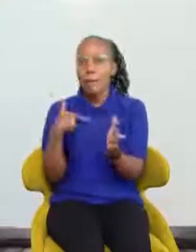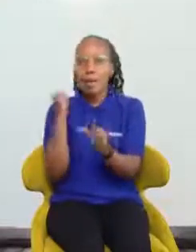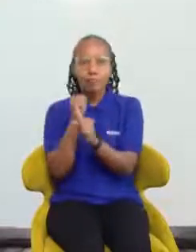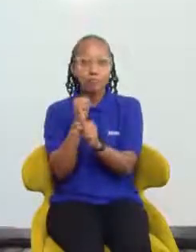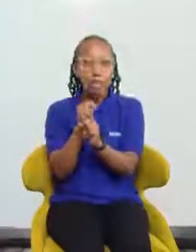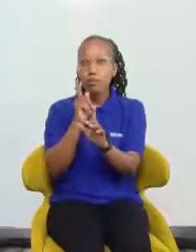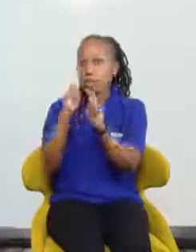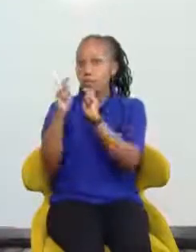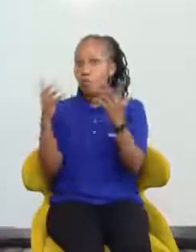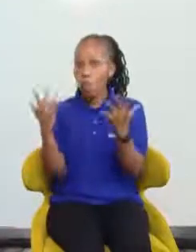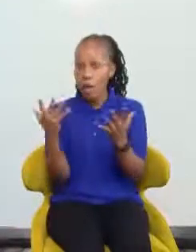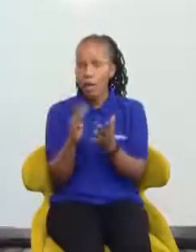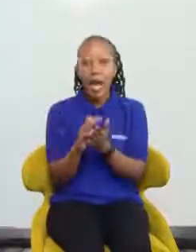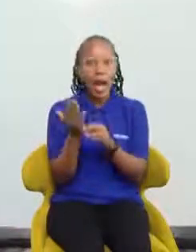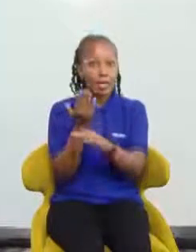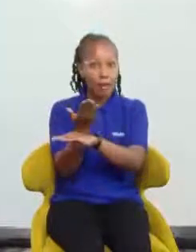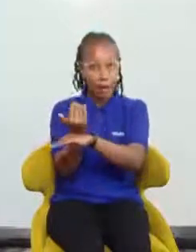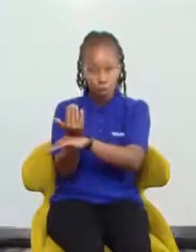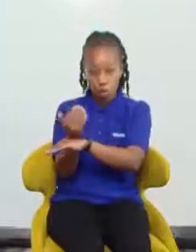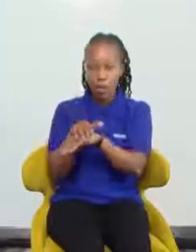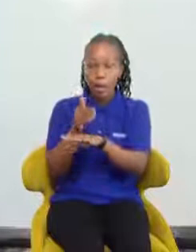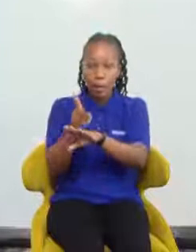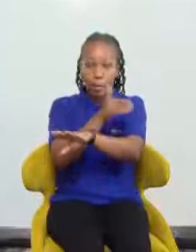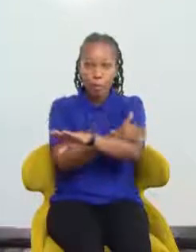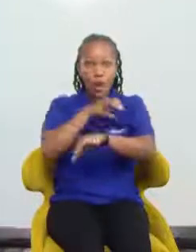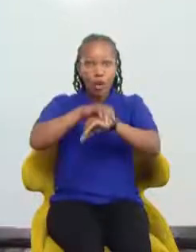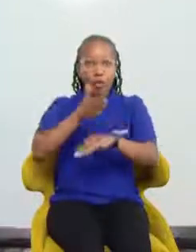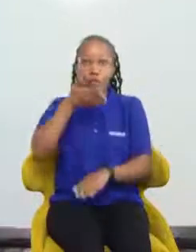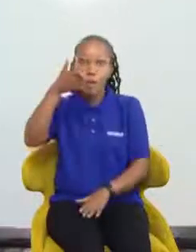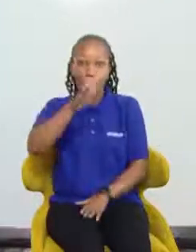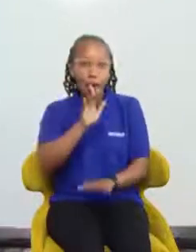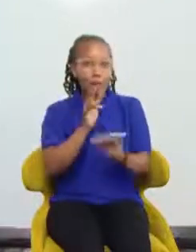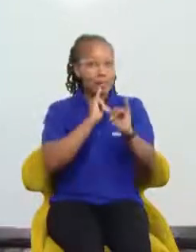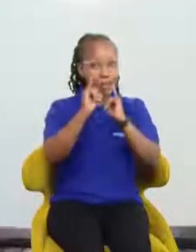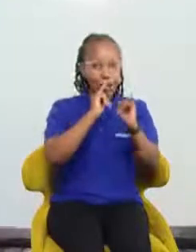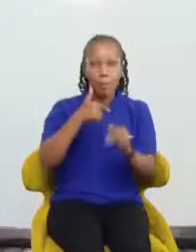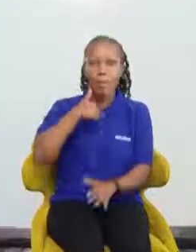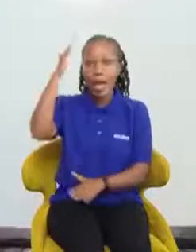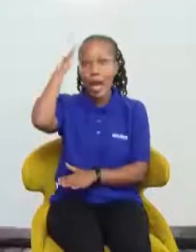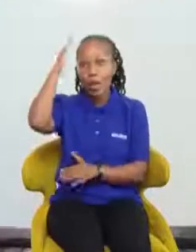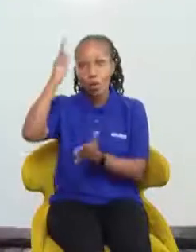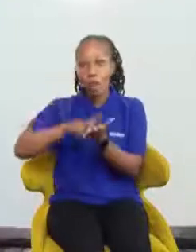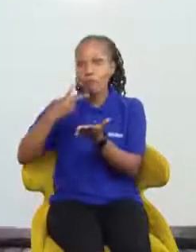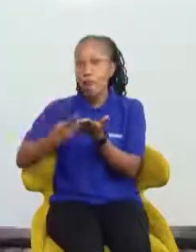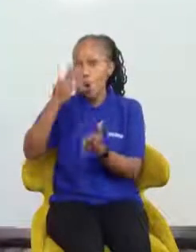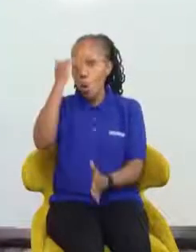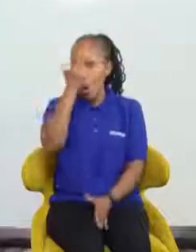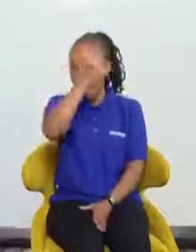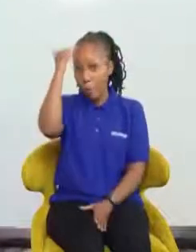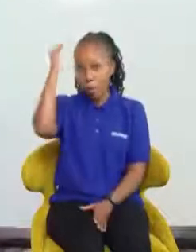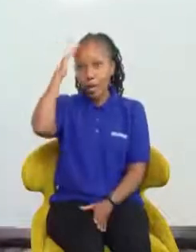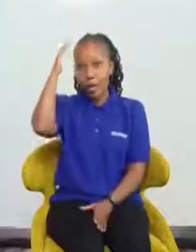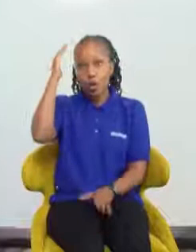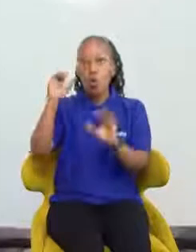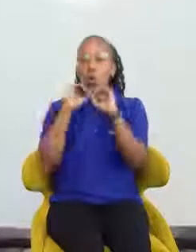reception. Before I heard the outcome of those interviews, I knew that I had failed because I knew those organizations would